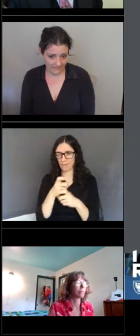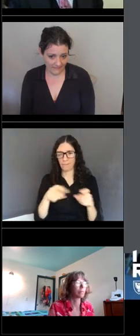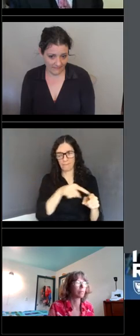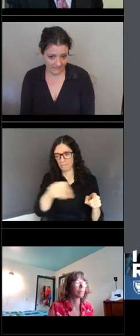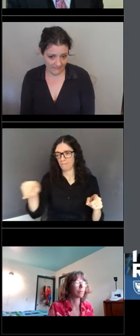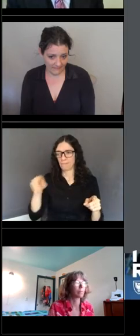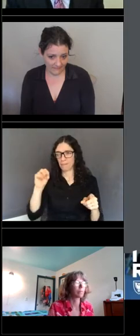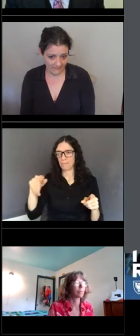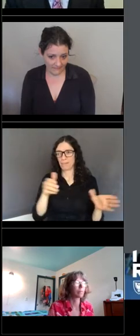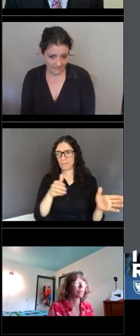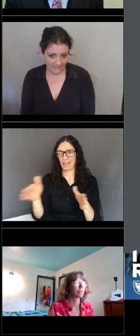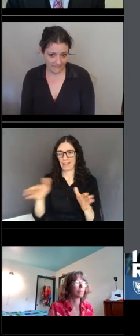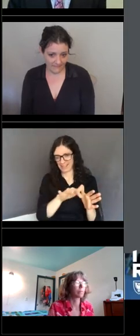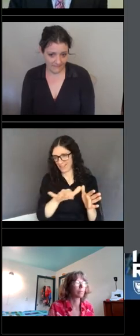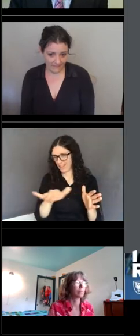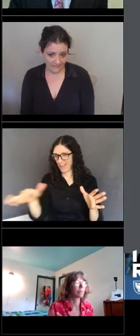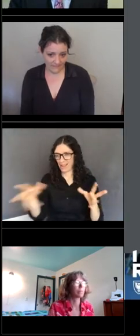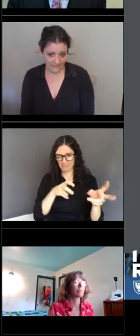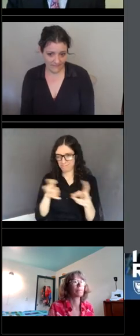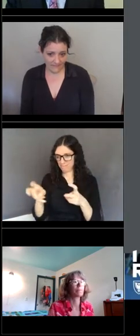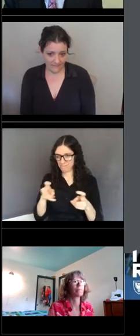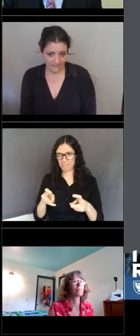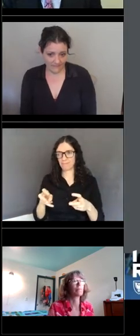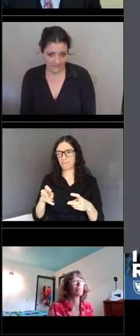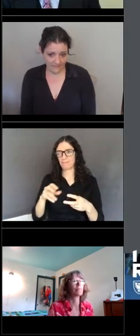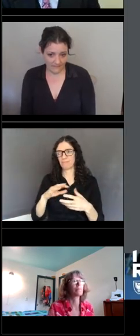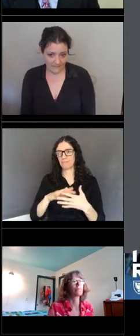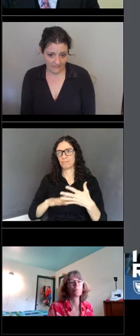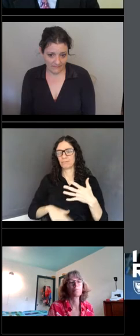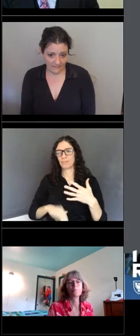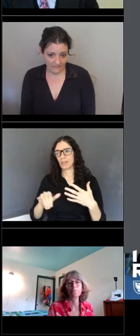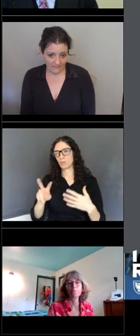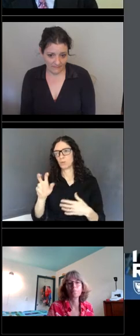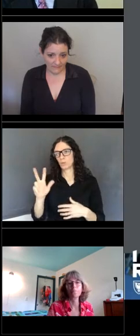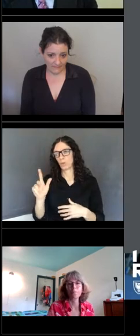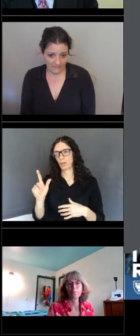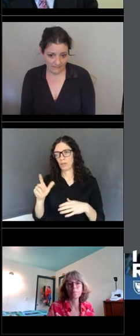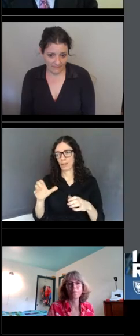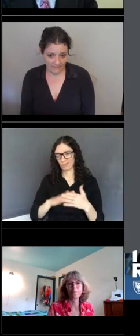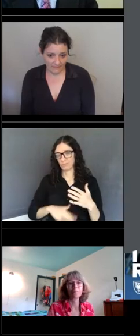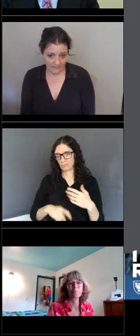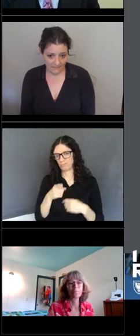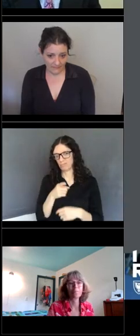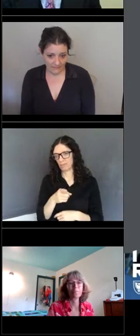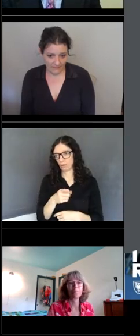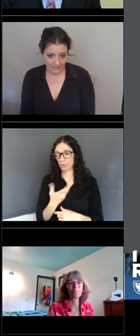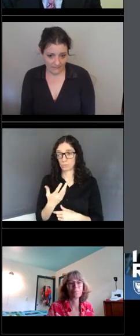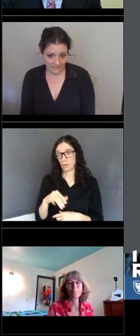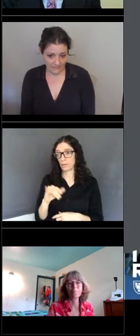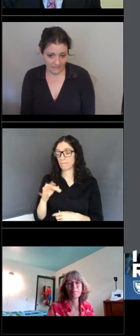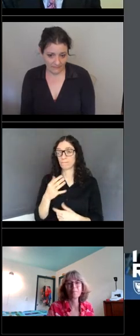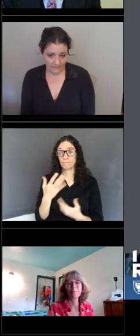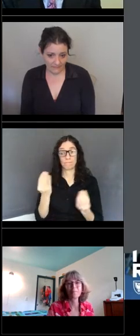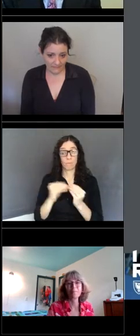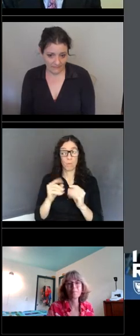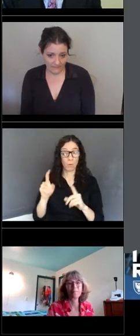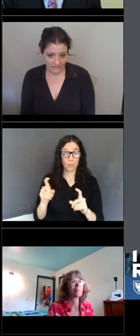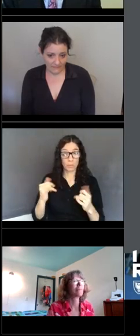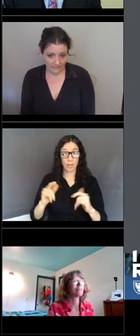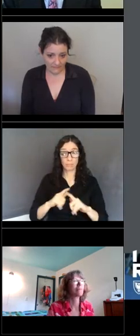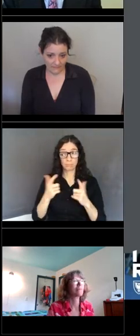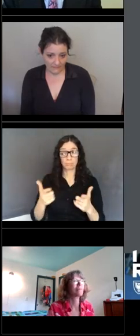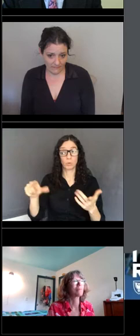across the 223. So I believe if we have any questions, the floor is